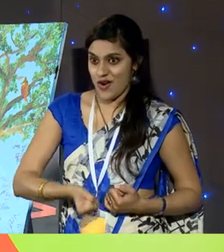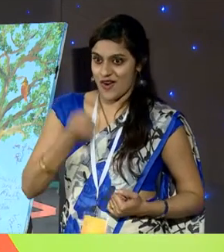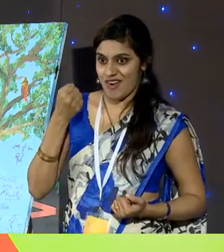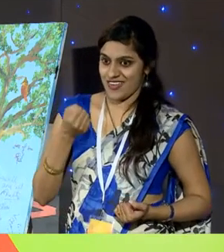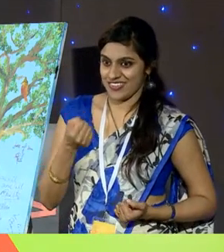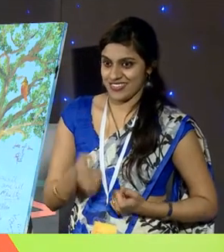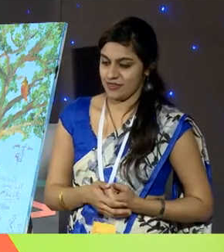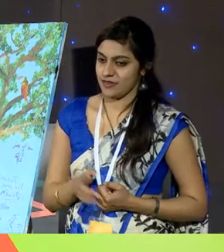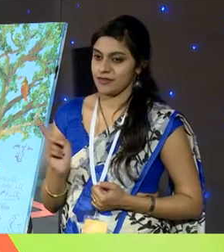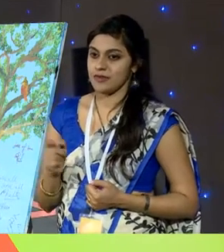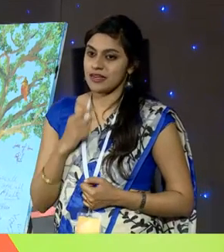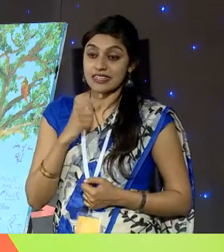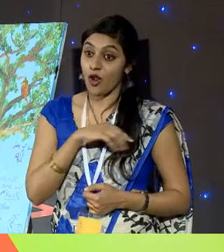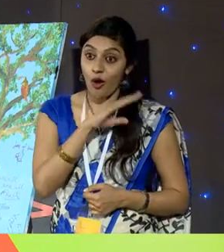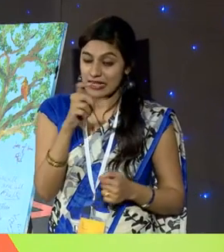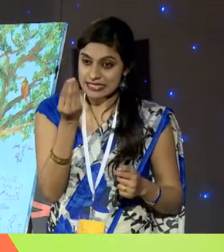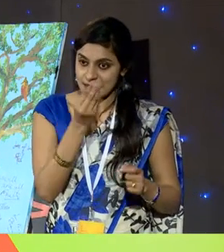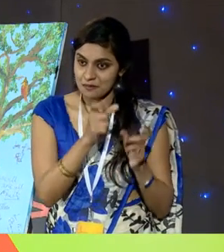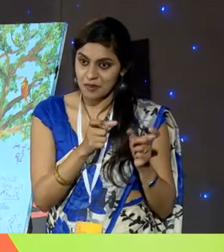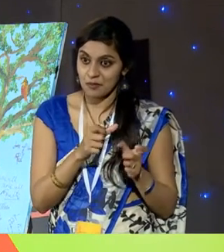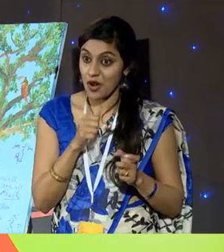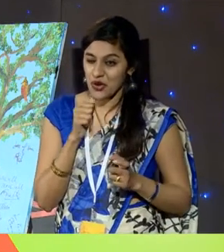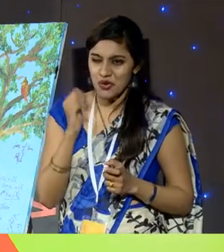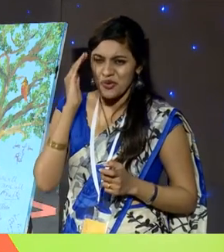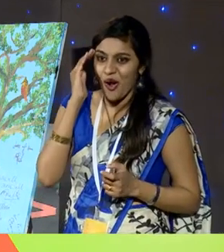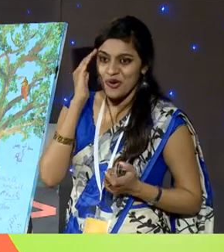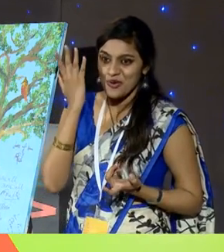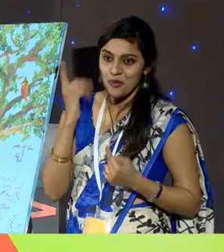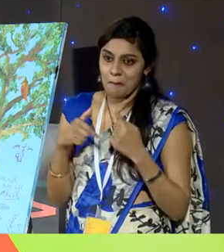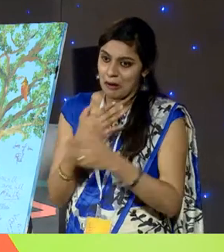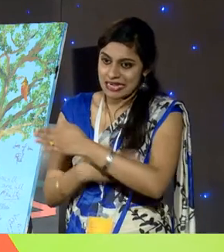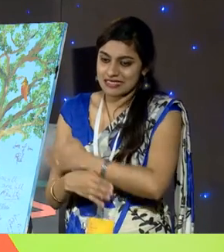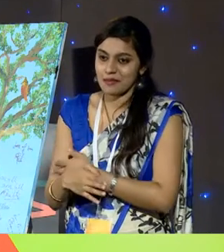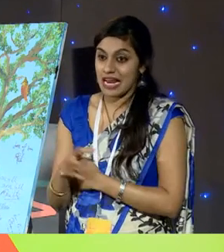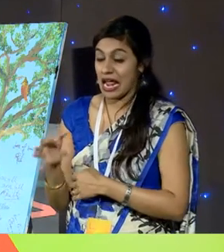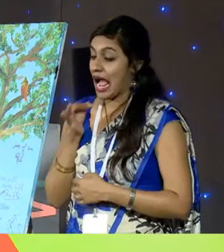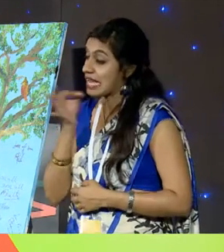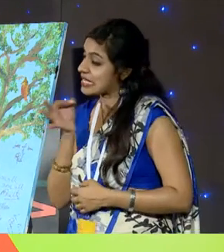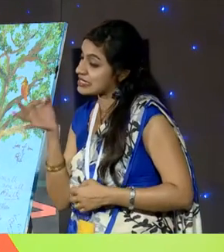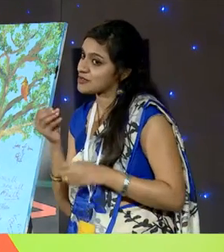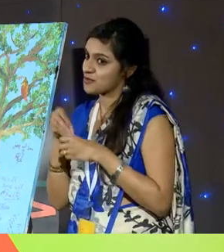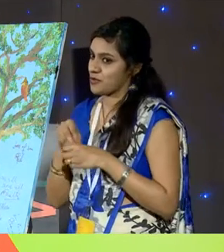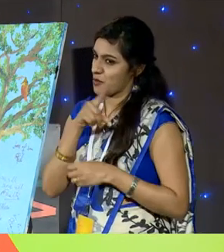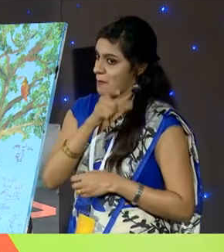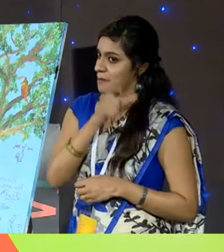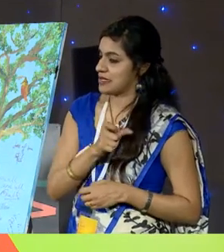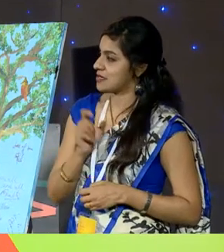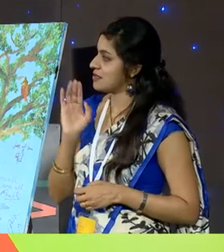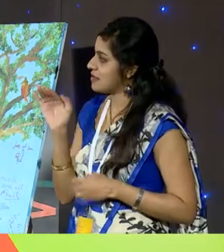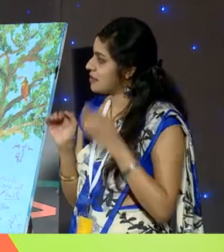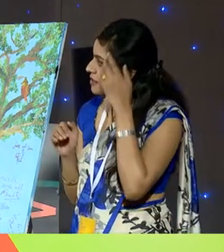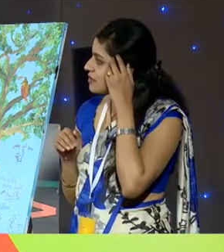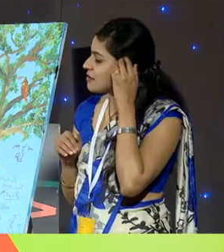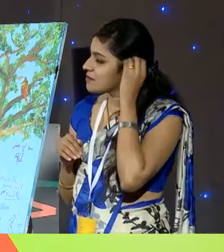that starts an interaction. Many people think that they're nosy, but they're not. They're curious, like anybody else. So this person asked me, what do you do